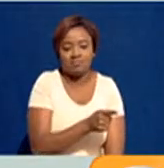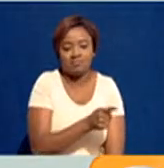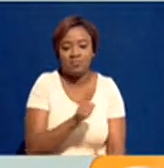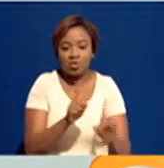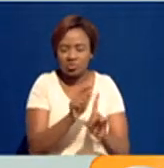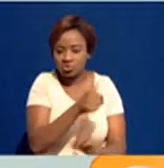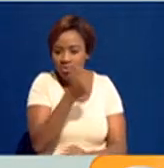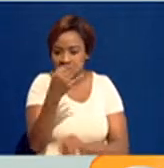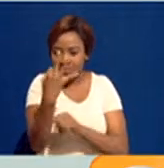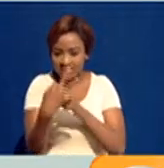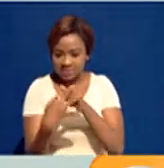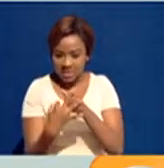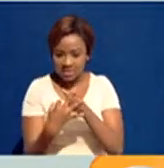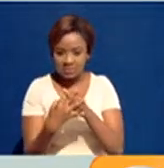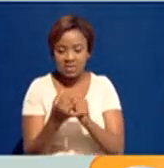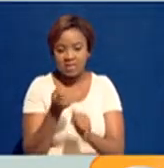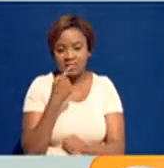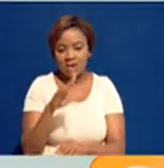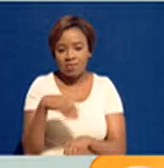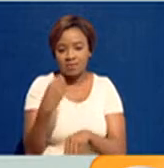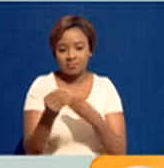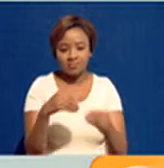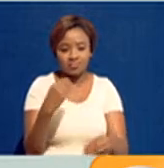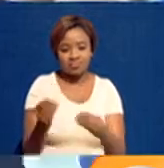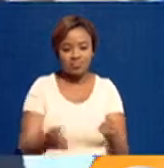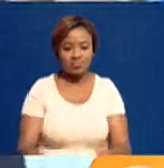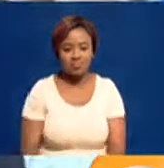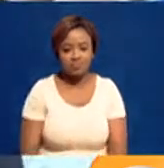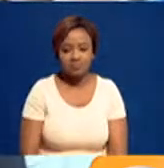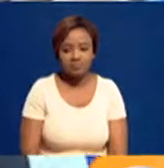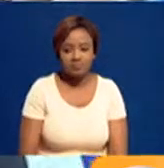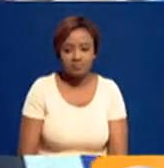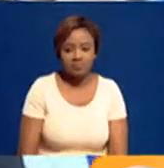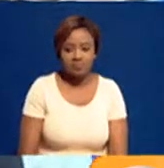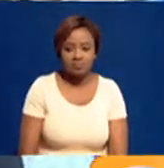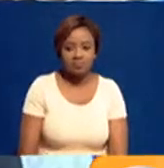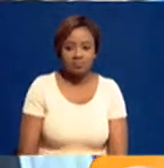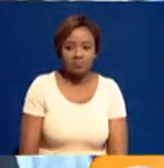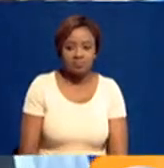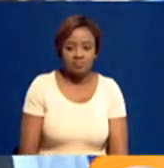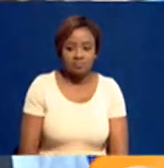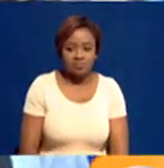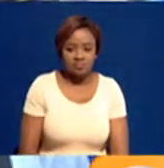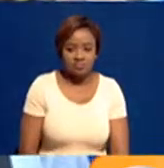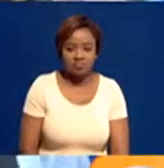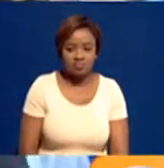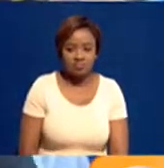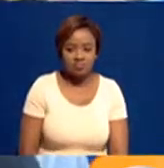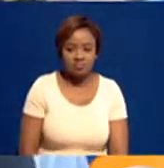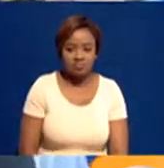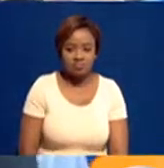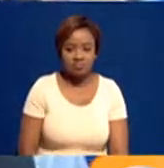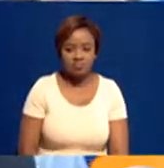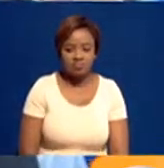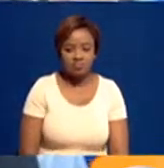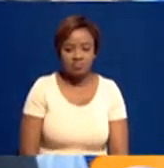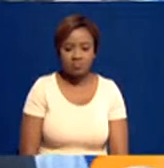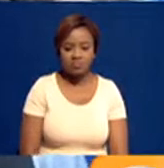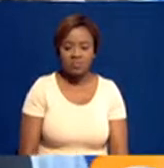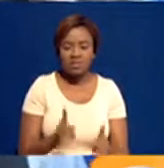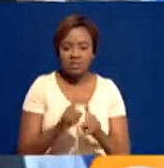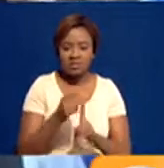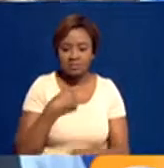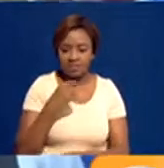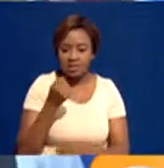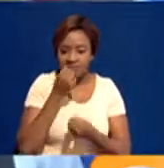received treatment at the Olenguruone Sub County Hospital. This was slaughtered the cow also. I'm told there was nearby, there